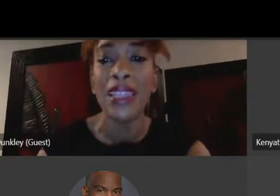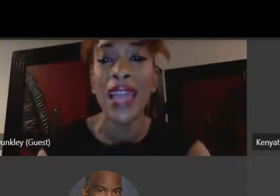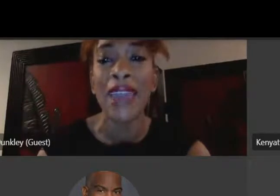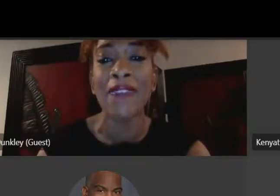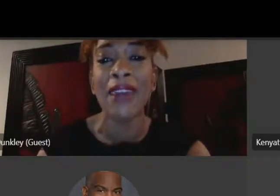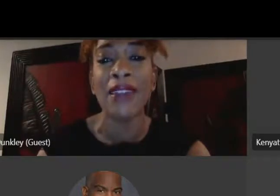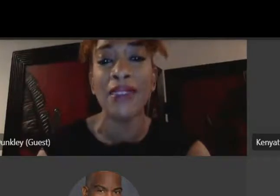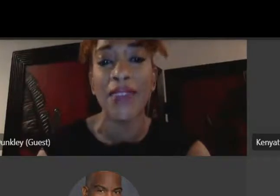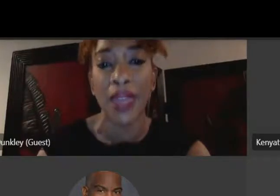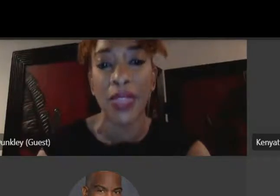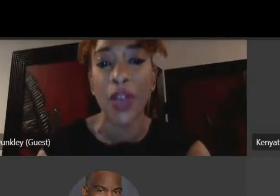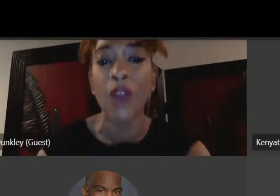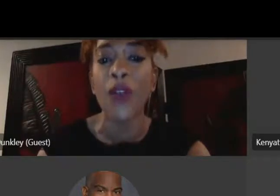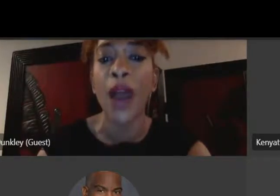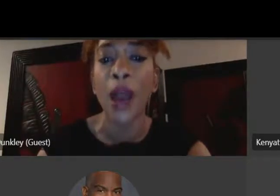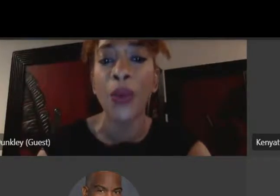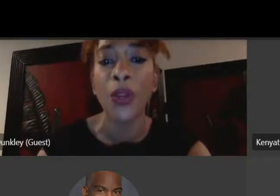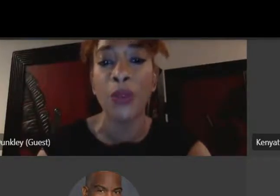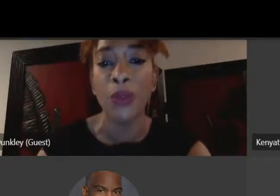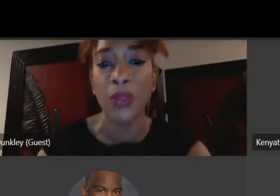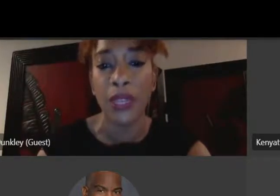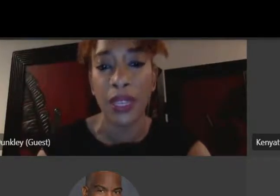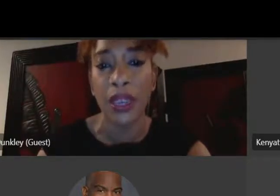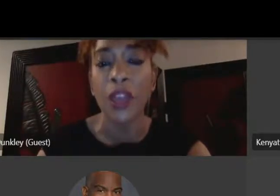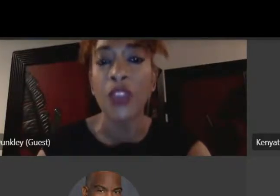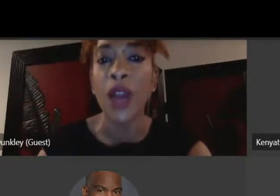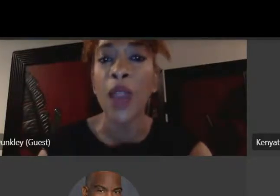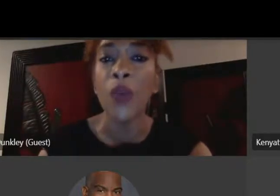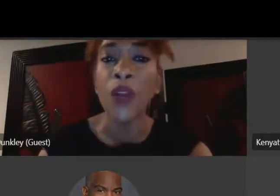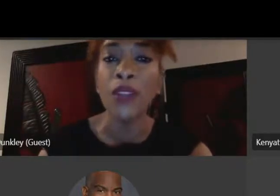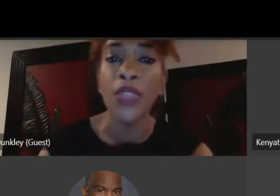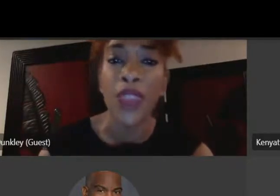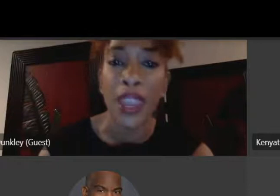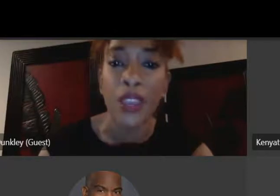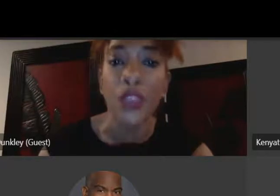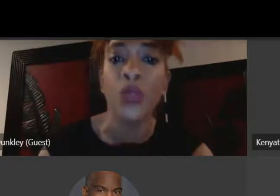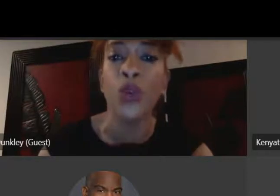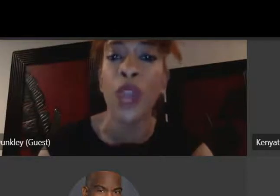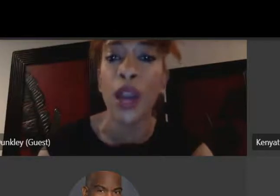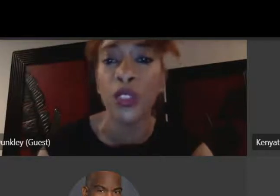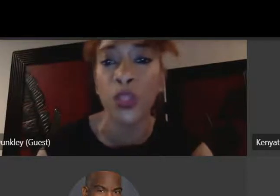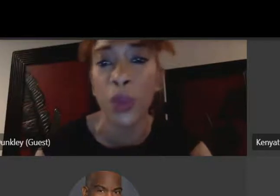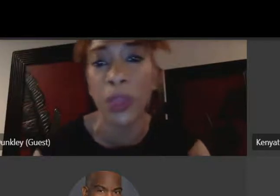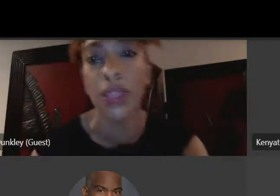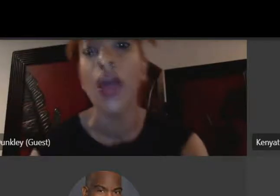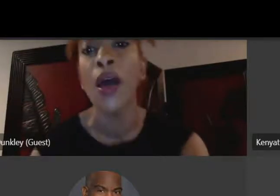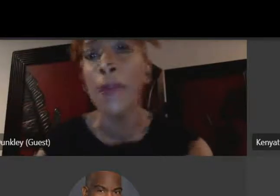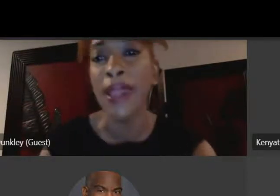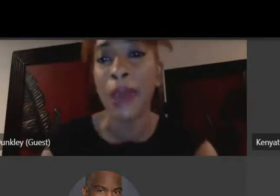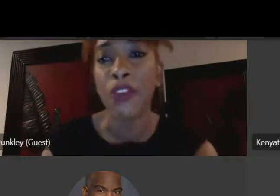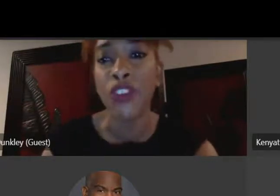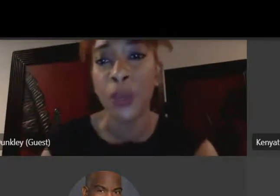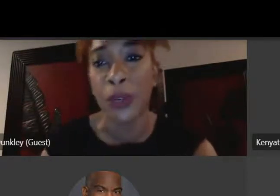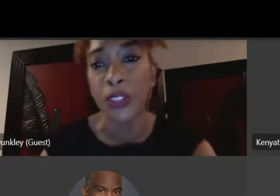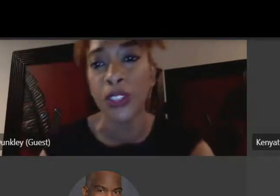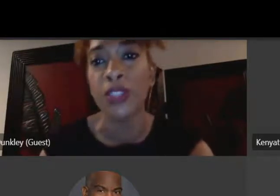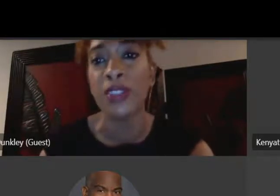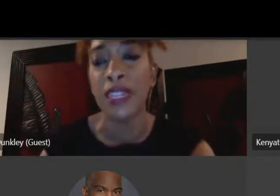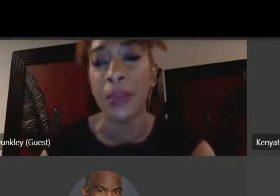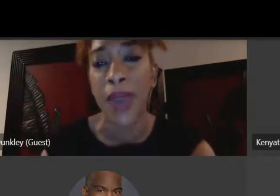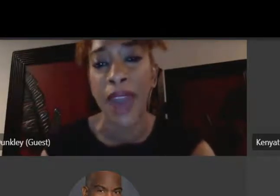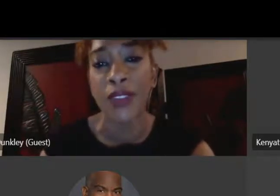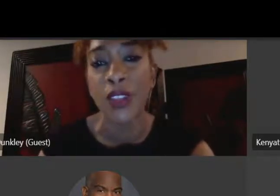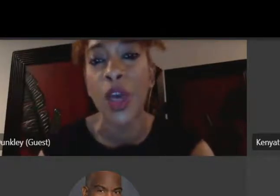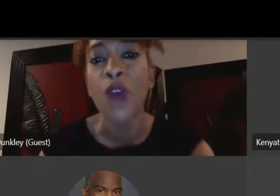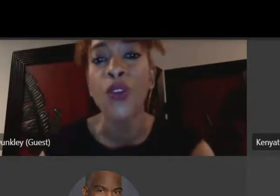literally life and death for our community. So I want to thank you, Councilwoman, Madam Chairperson